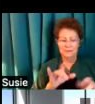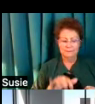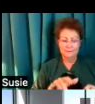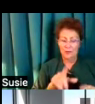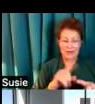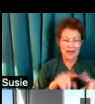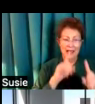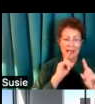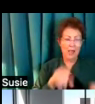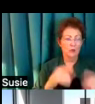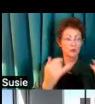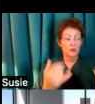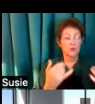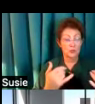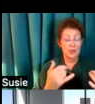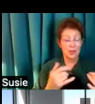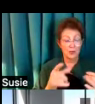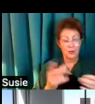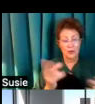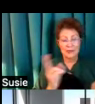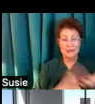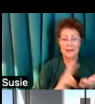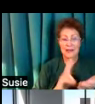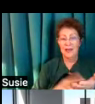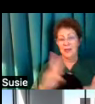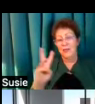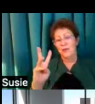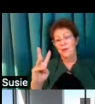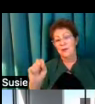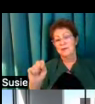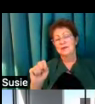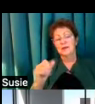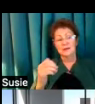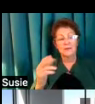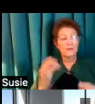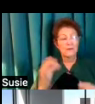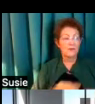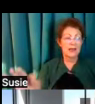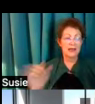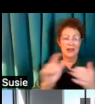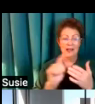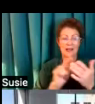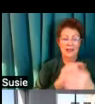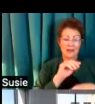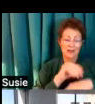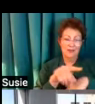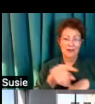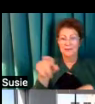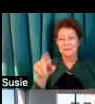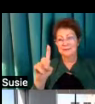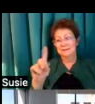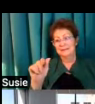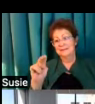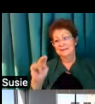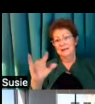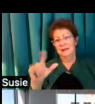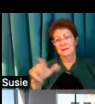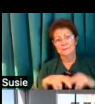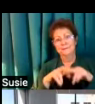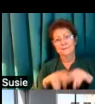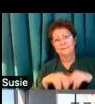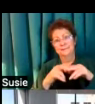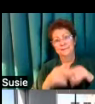answered today, you can sign up on our website and receive a free legal consultation. Daniel is there all the time. He's a staple,